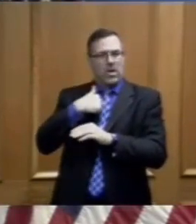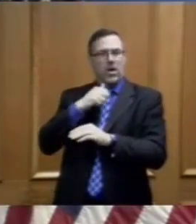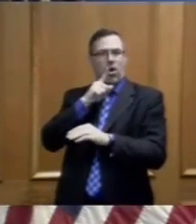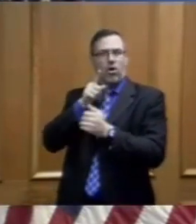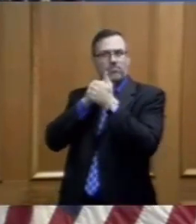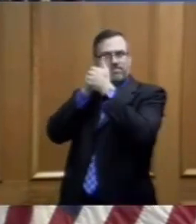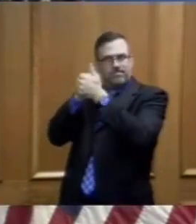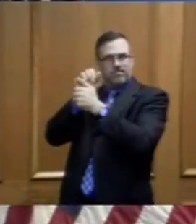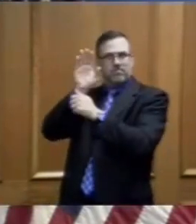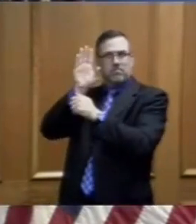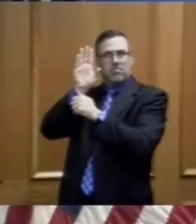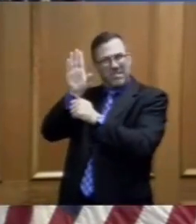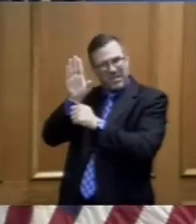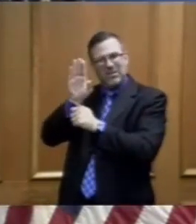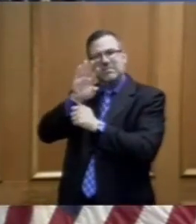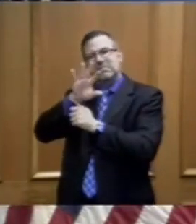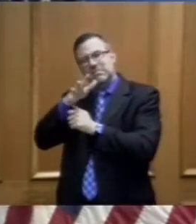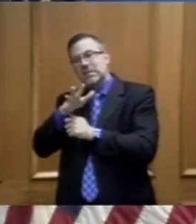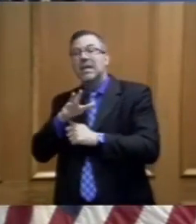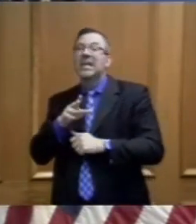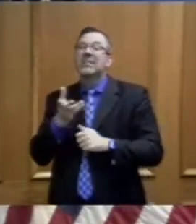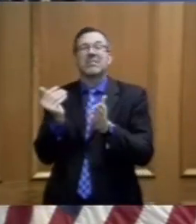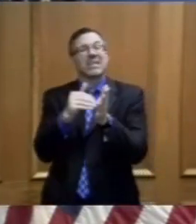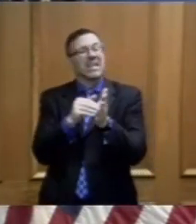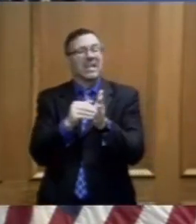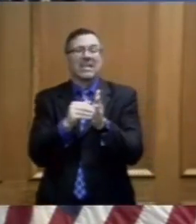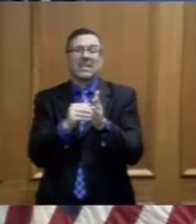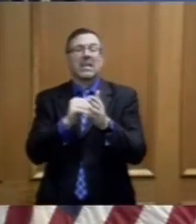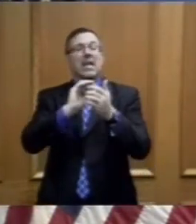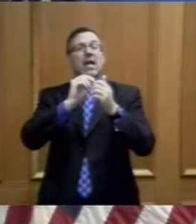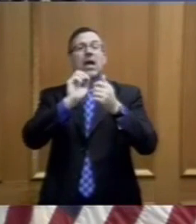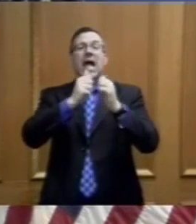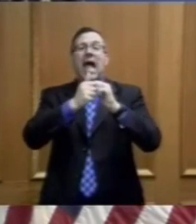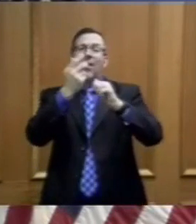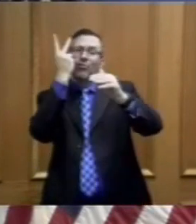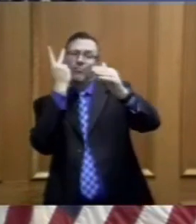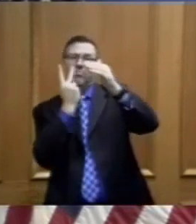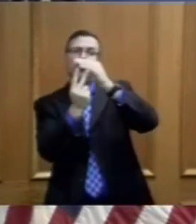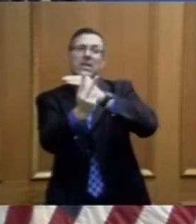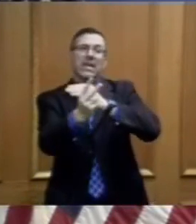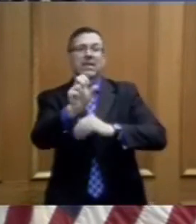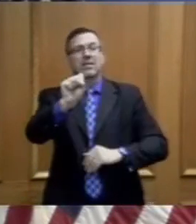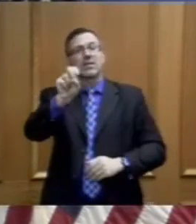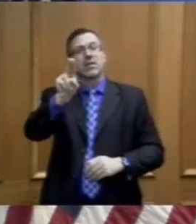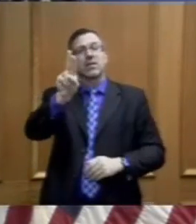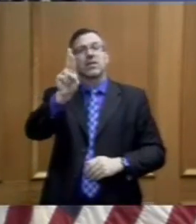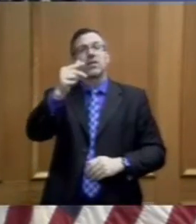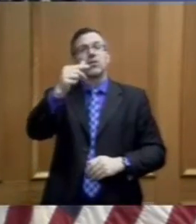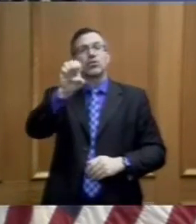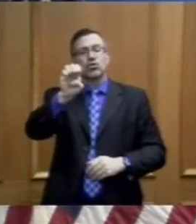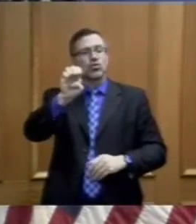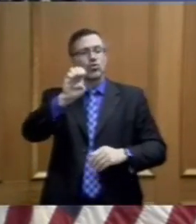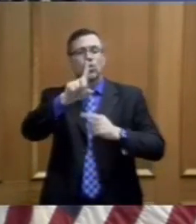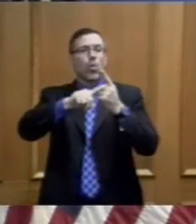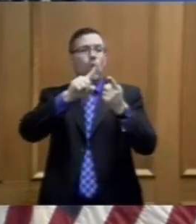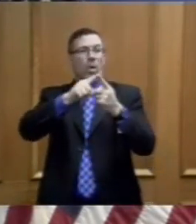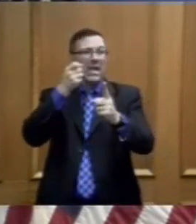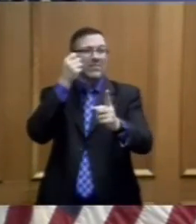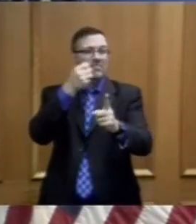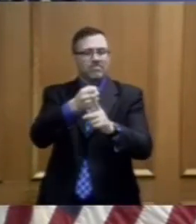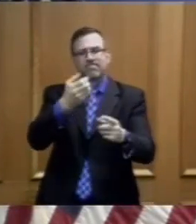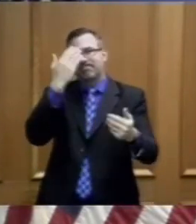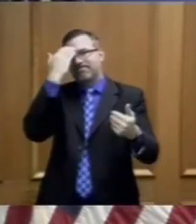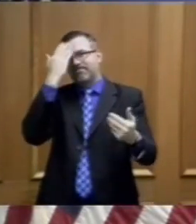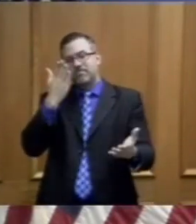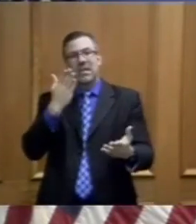As you know, it's very difficult to know exactly when that surge is going to happen. I said yesterday, I believe that the date was